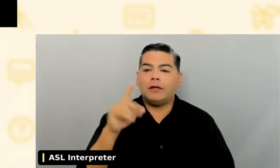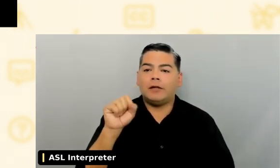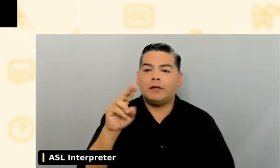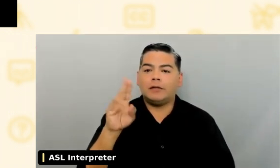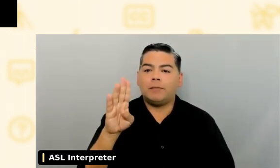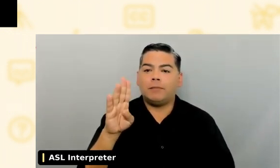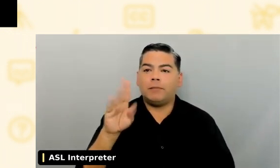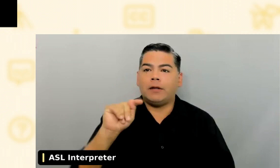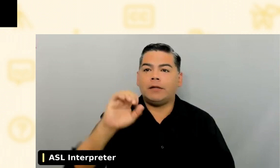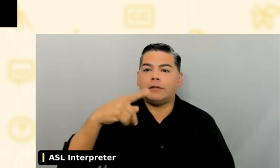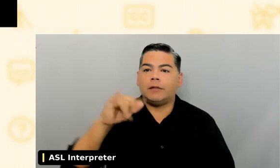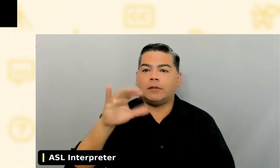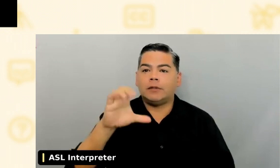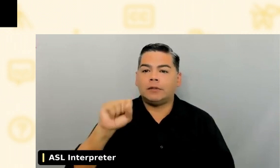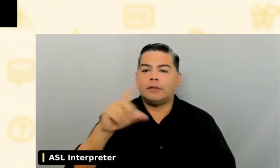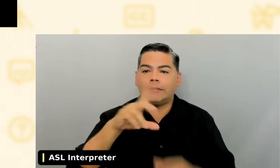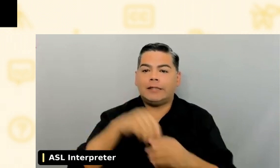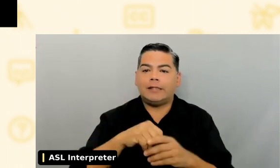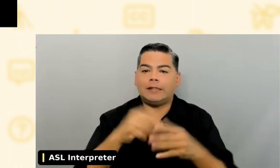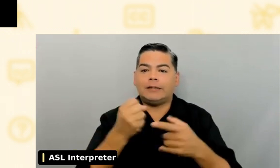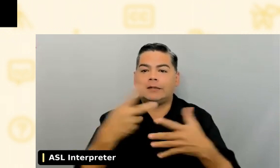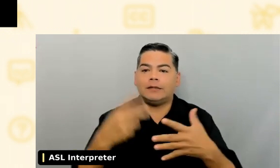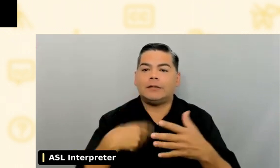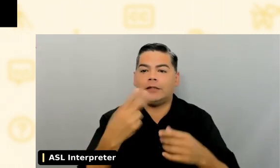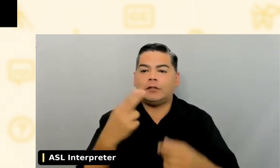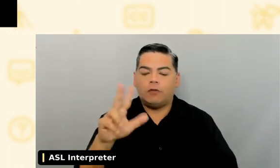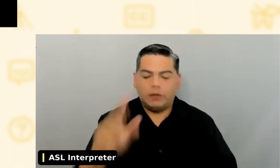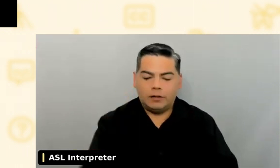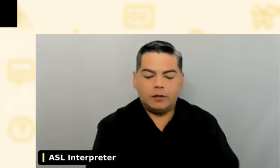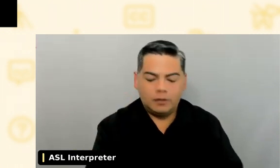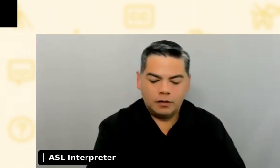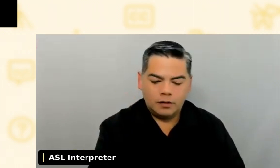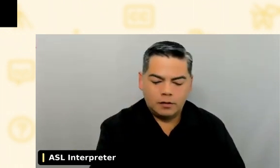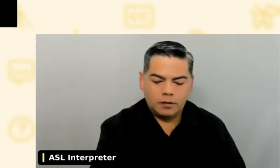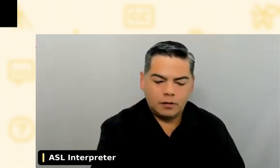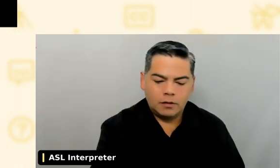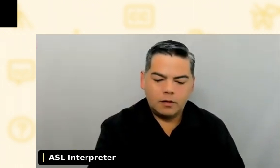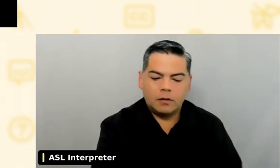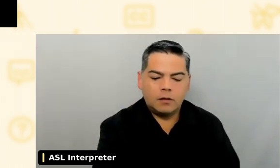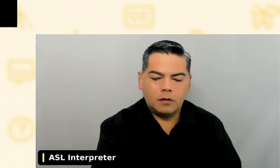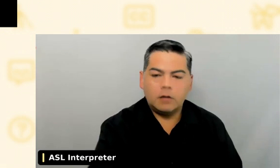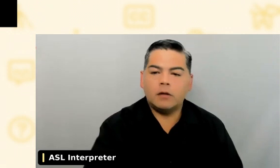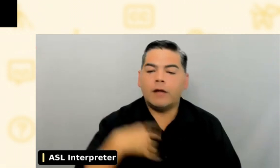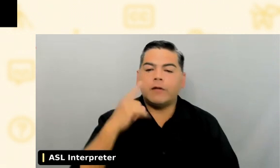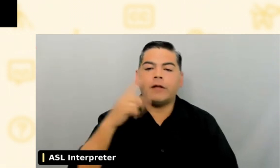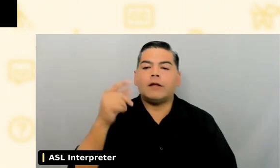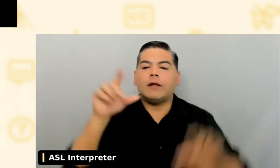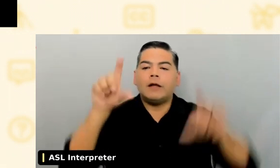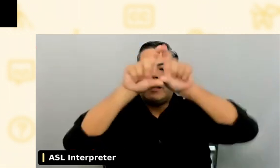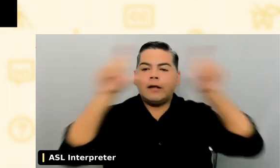if there are subtopics within those subtopics, use H3 and so forth until heading level 6 or